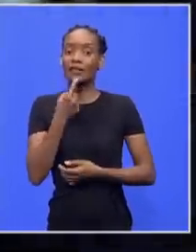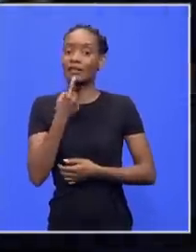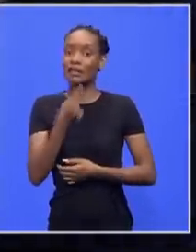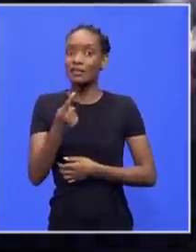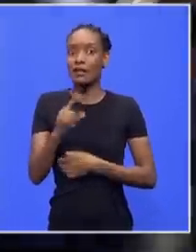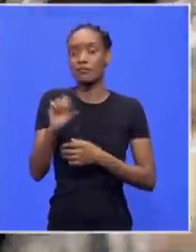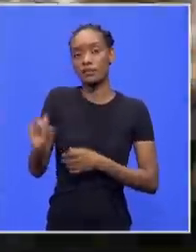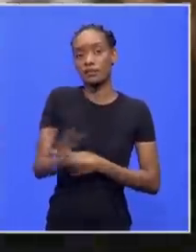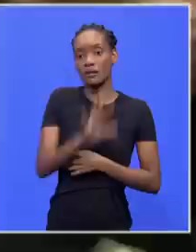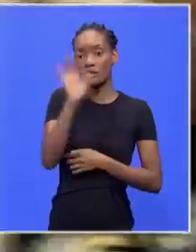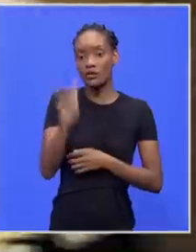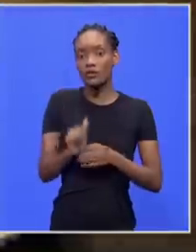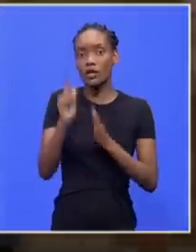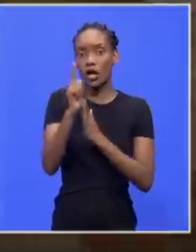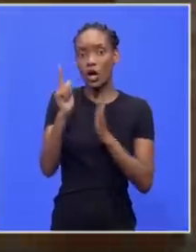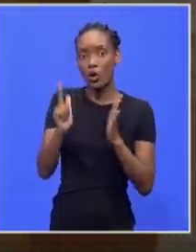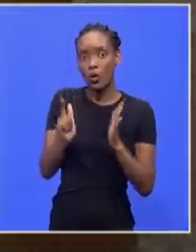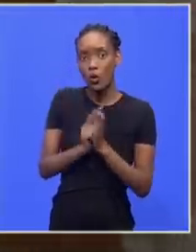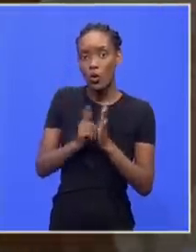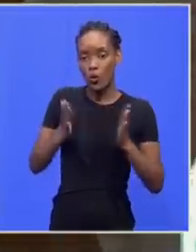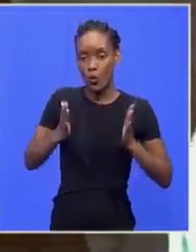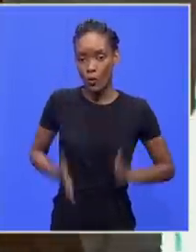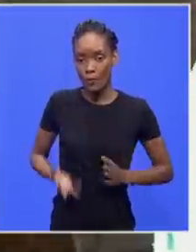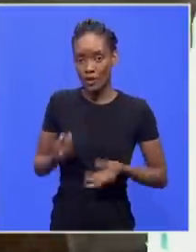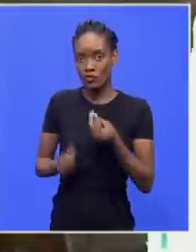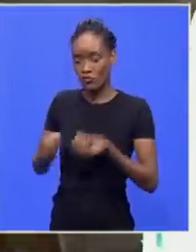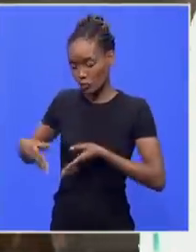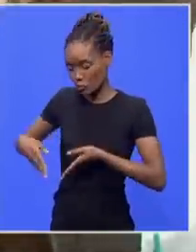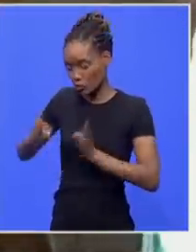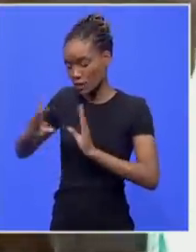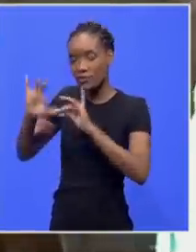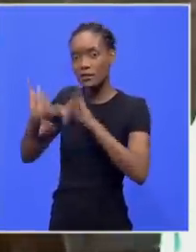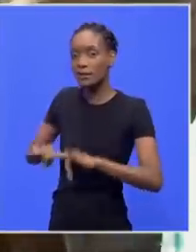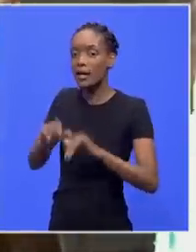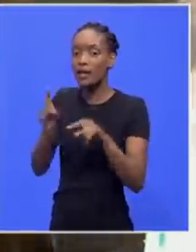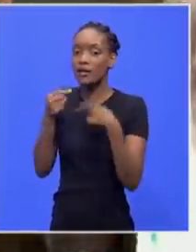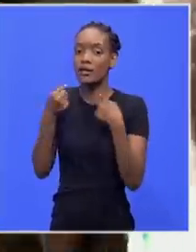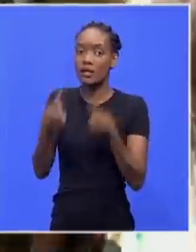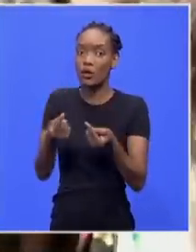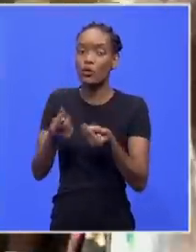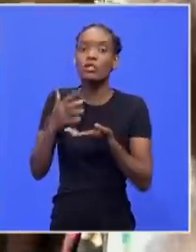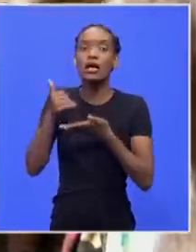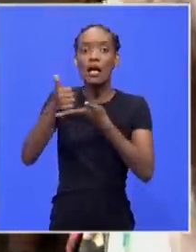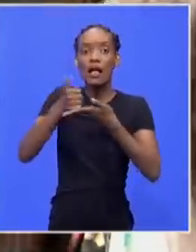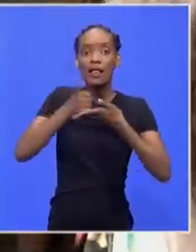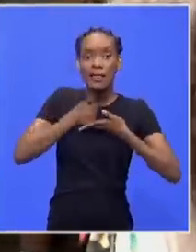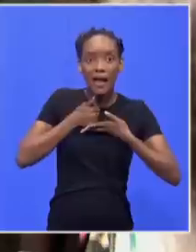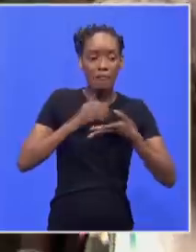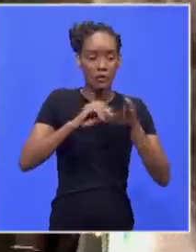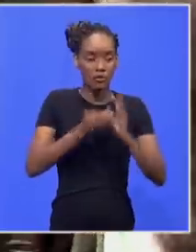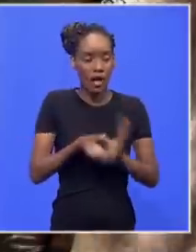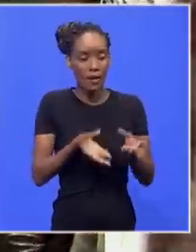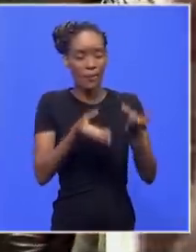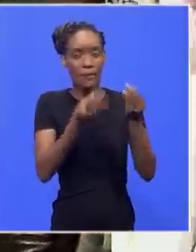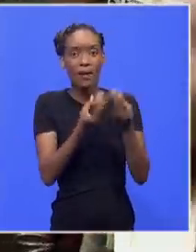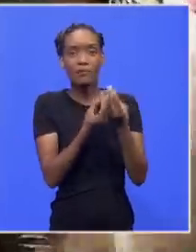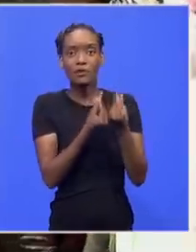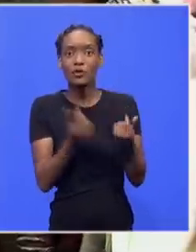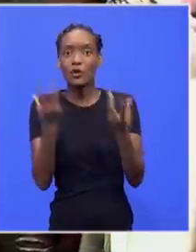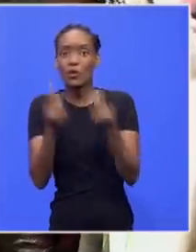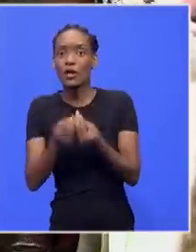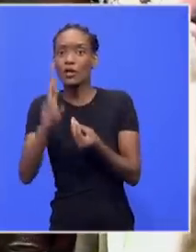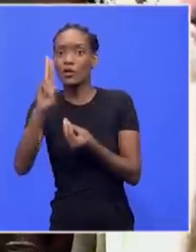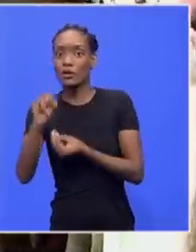Africa, women and children, they can't be in the street. That one, them, they help us to look solution with the UNHCR. We live